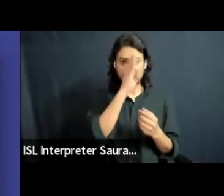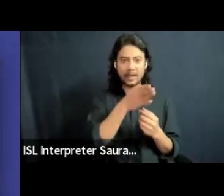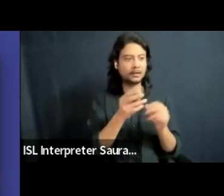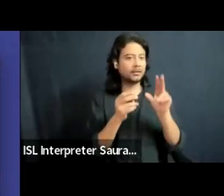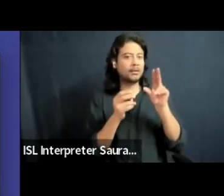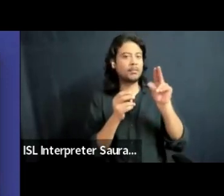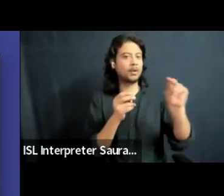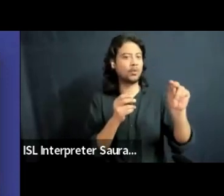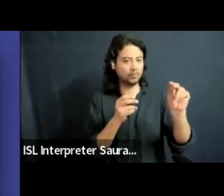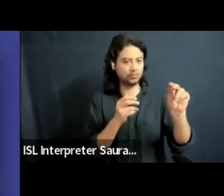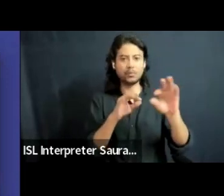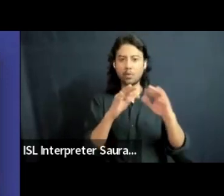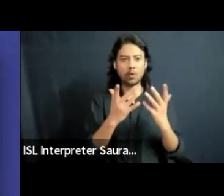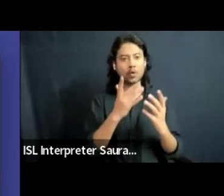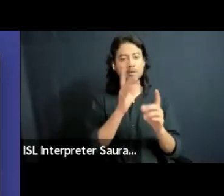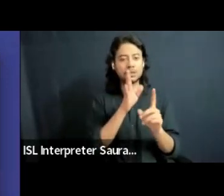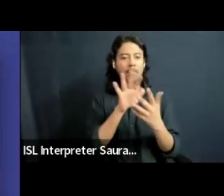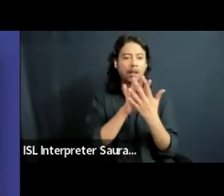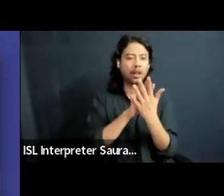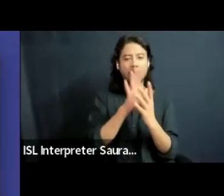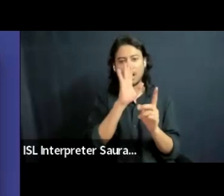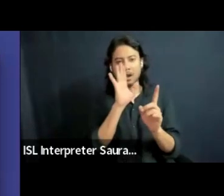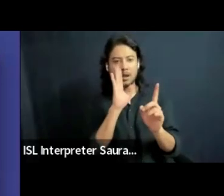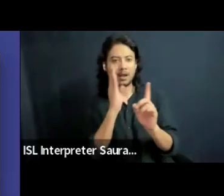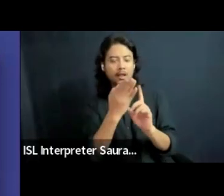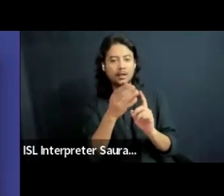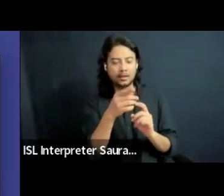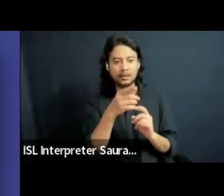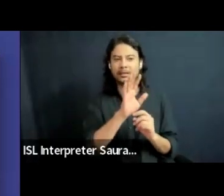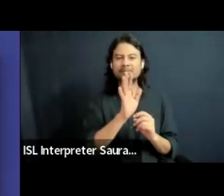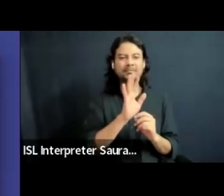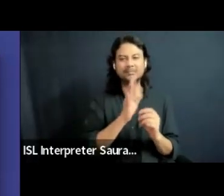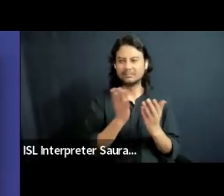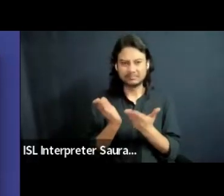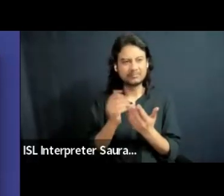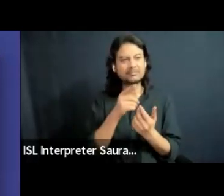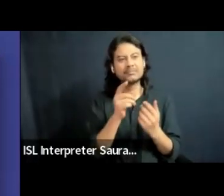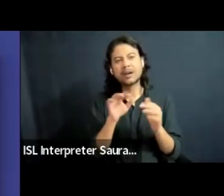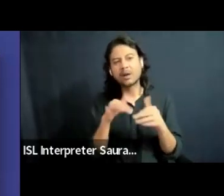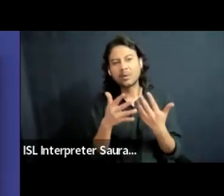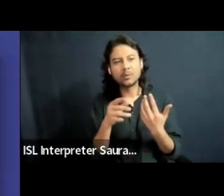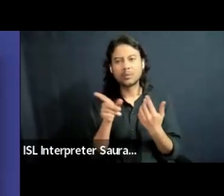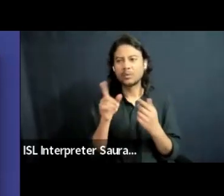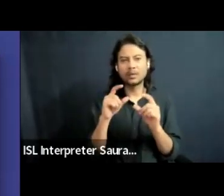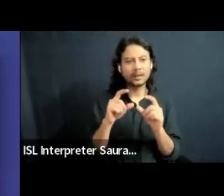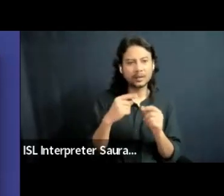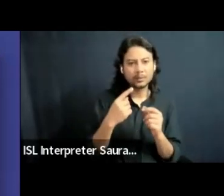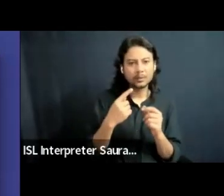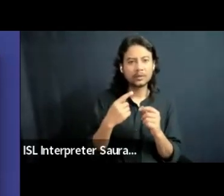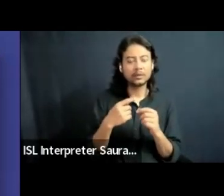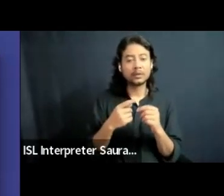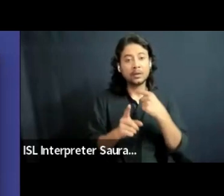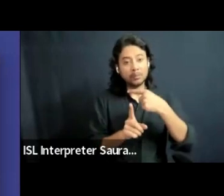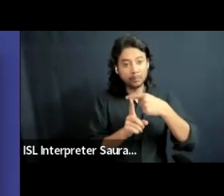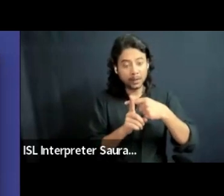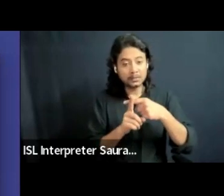indirect discrimination, sometimes in a way that it's almost we are doing it for the good of the child.